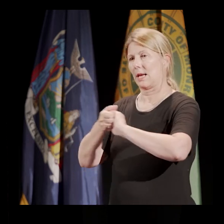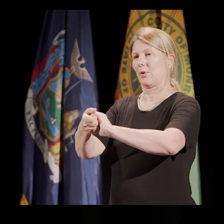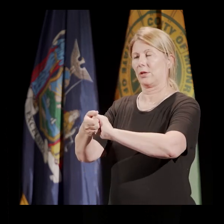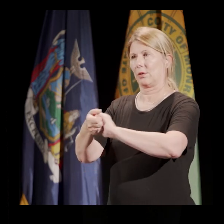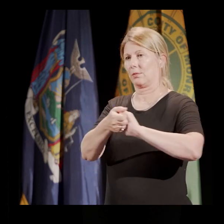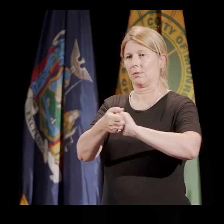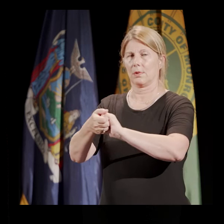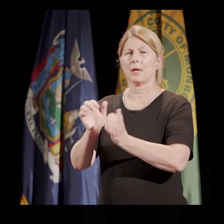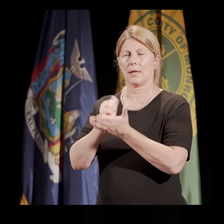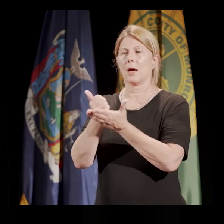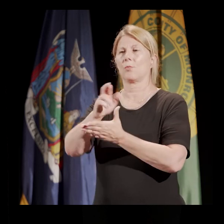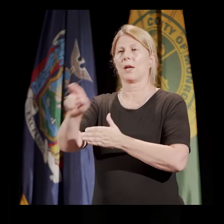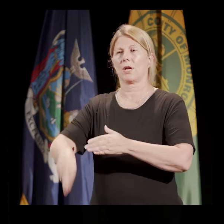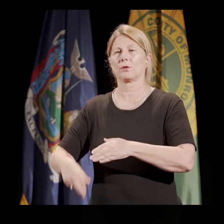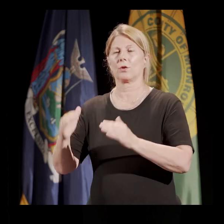to the next level.